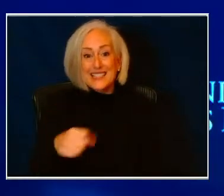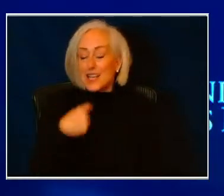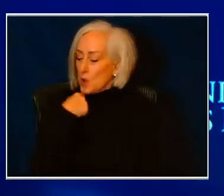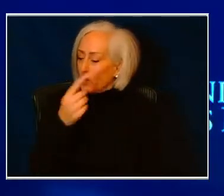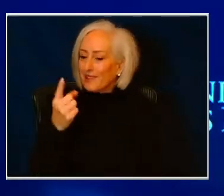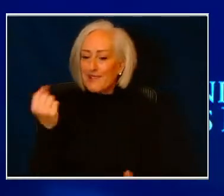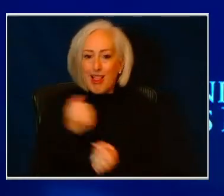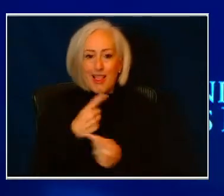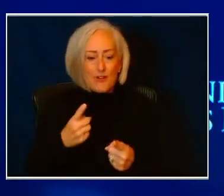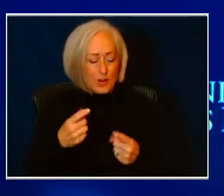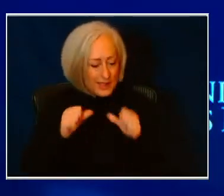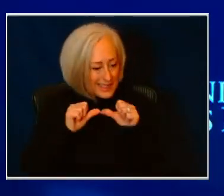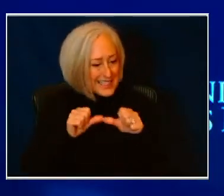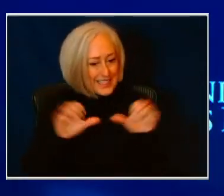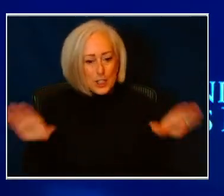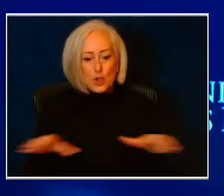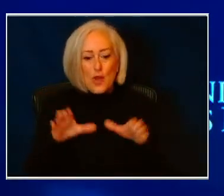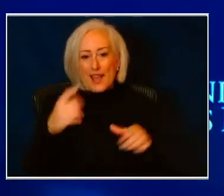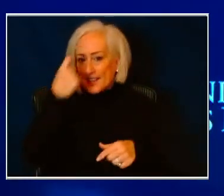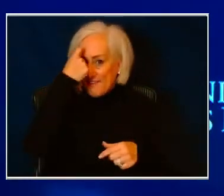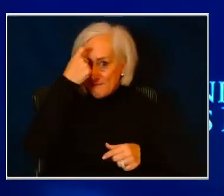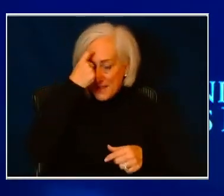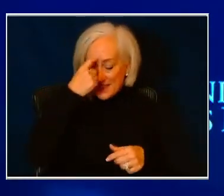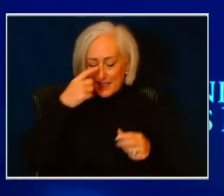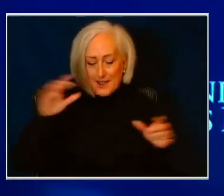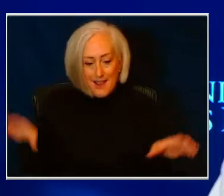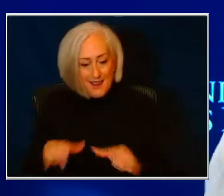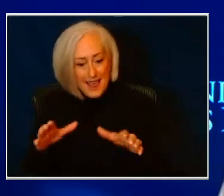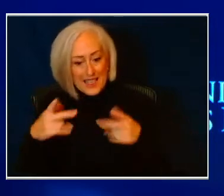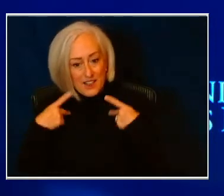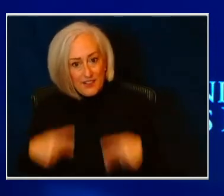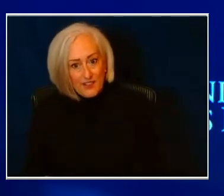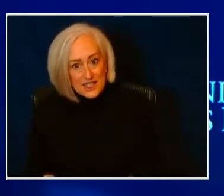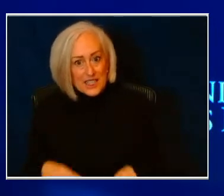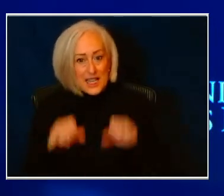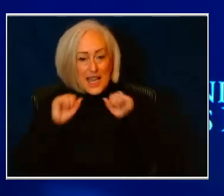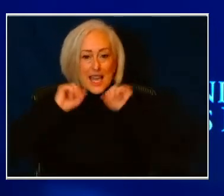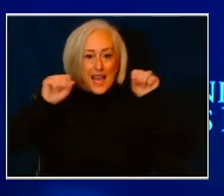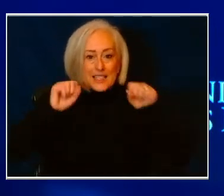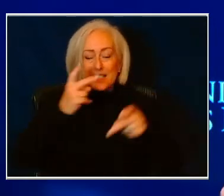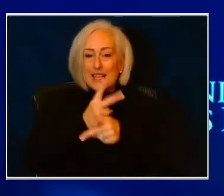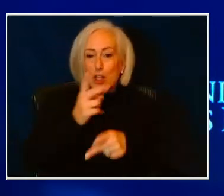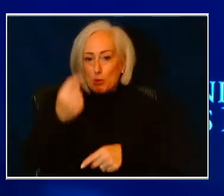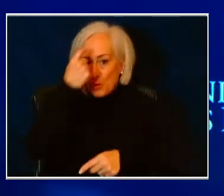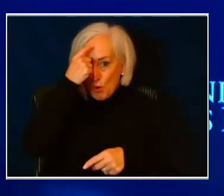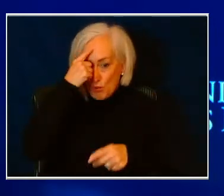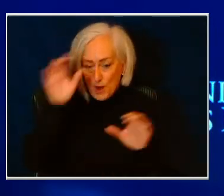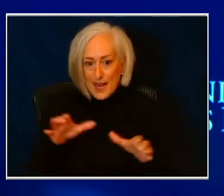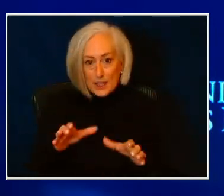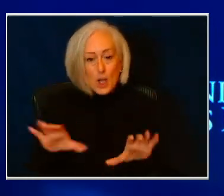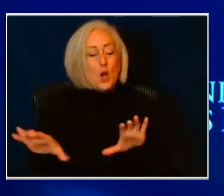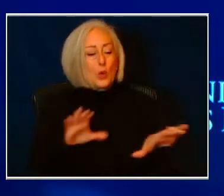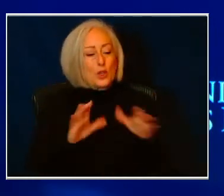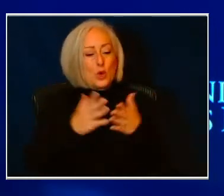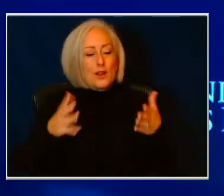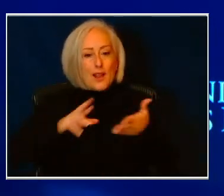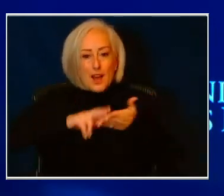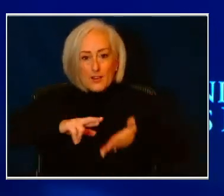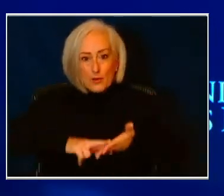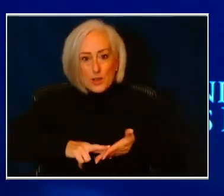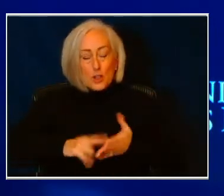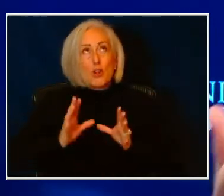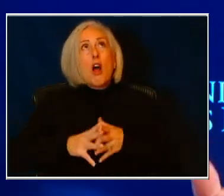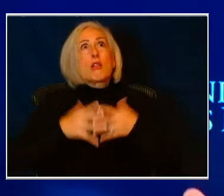stay active mentally, stay active physically, exercise, keep your brain active. We're doing a lot of research in that area, a whole lot, and